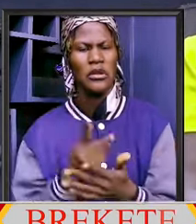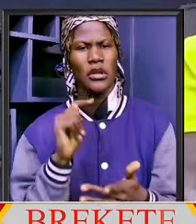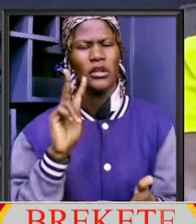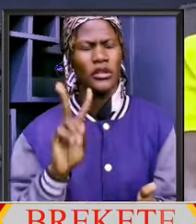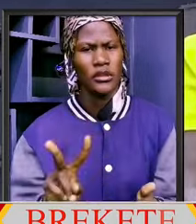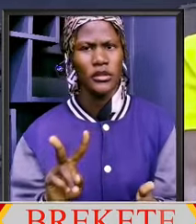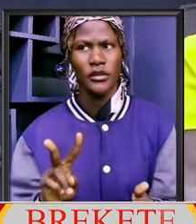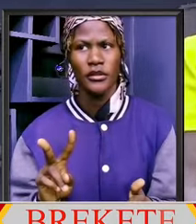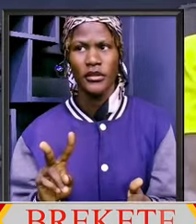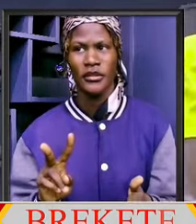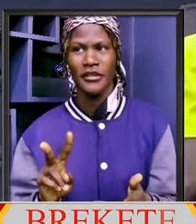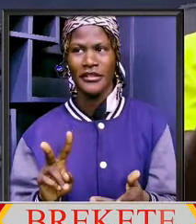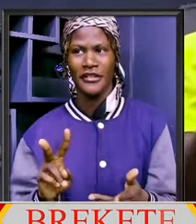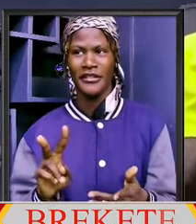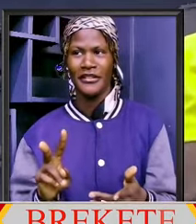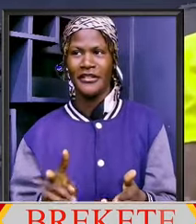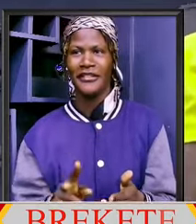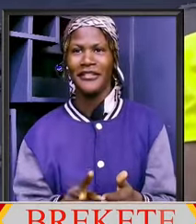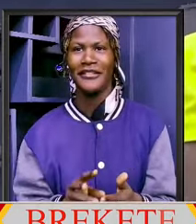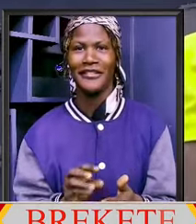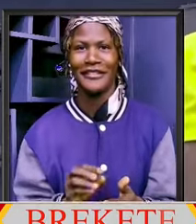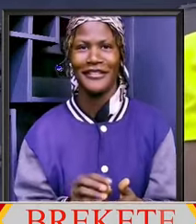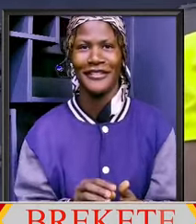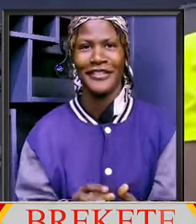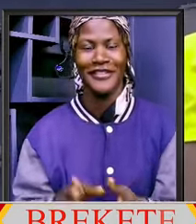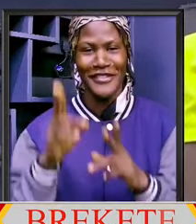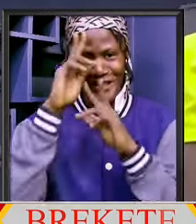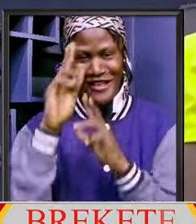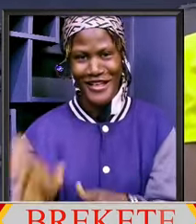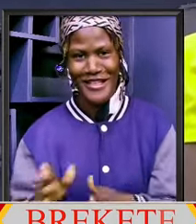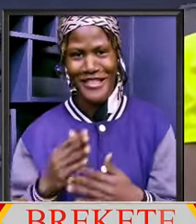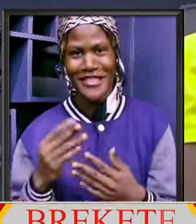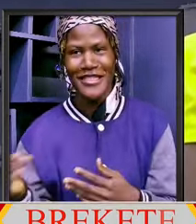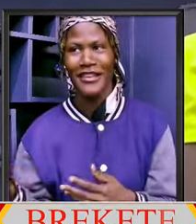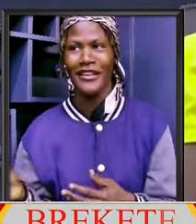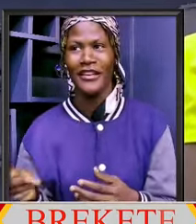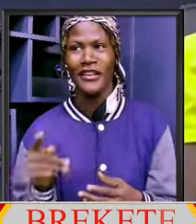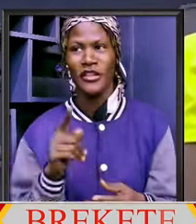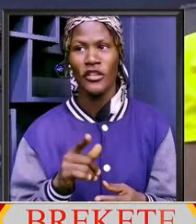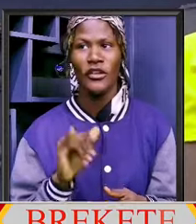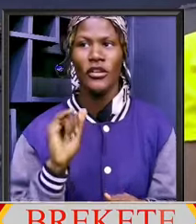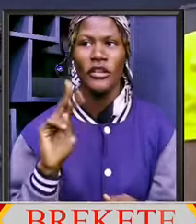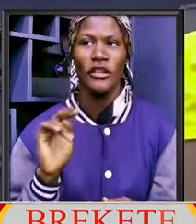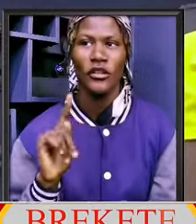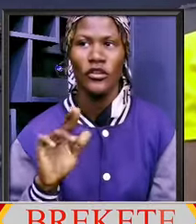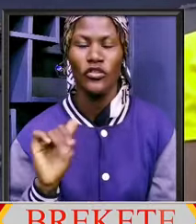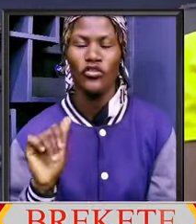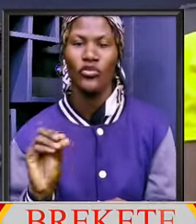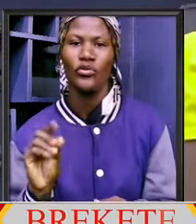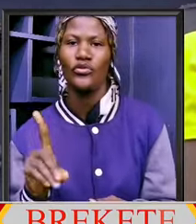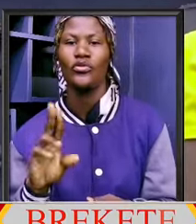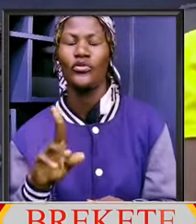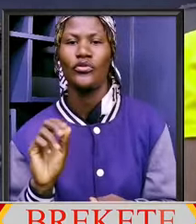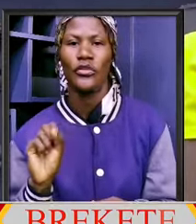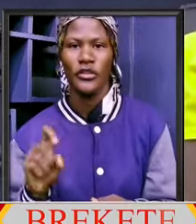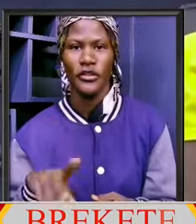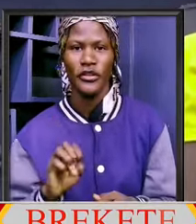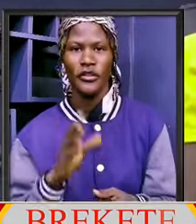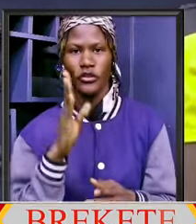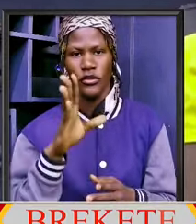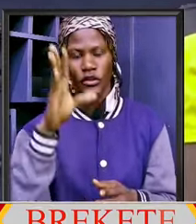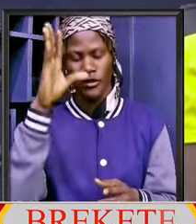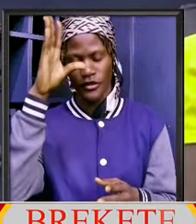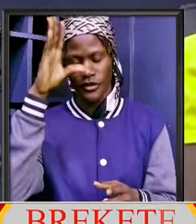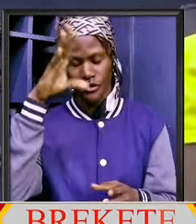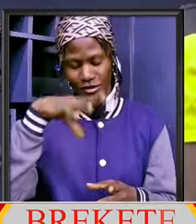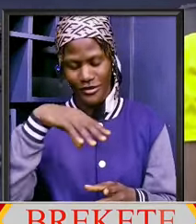the world. Okay. When you greet them, you go introduce yourself. Who you be?